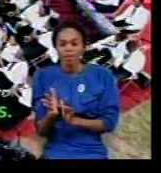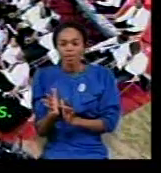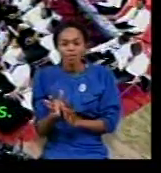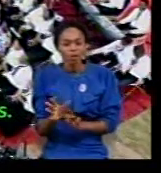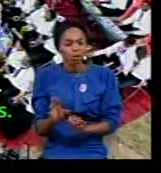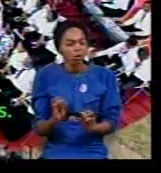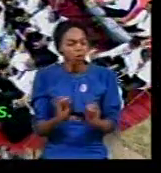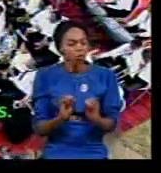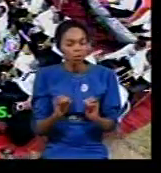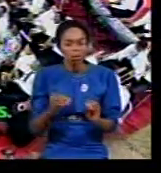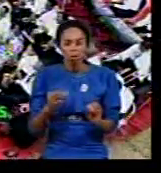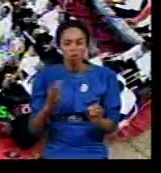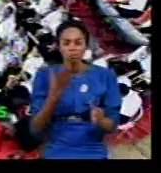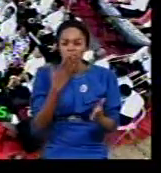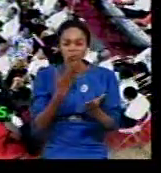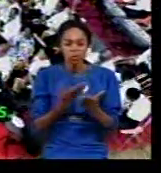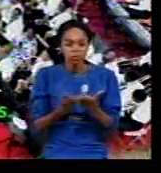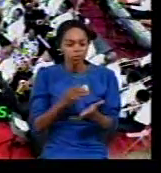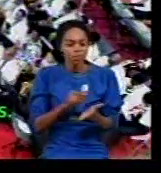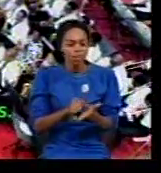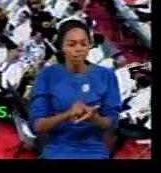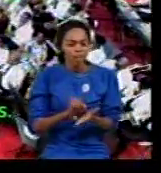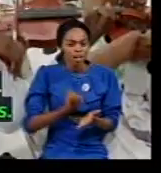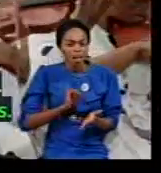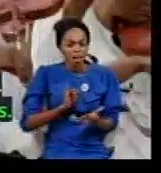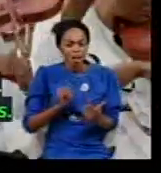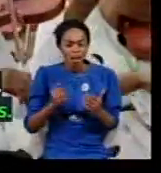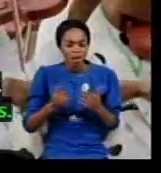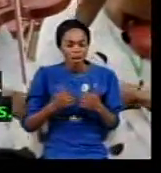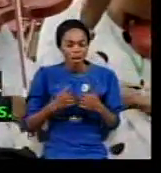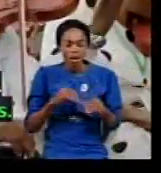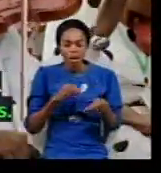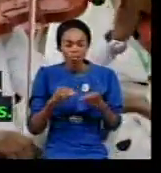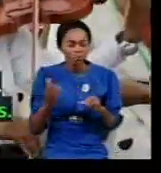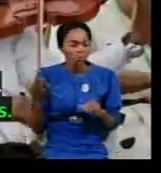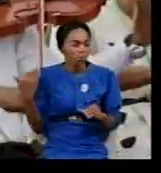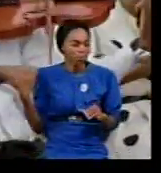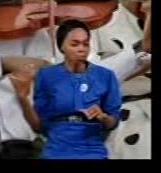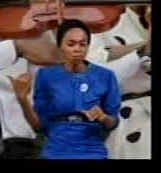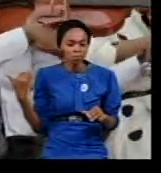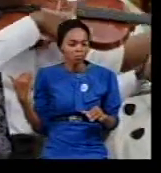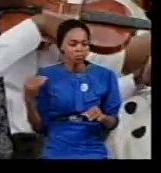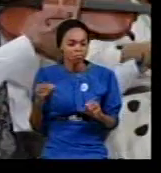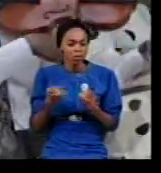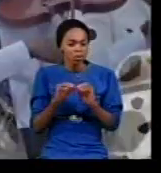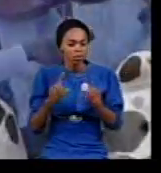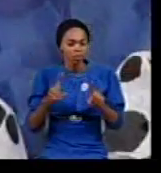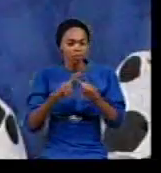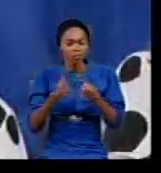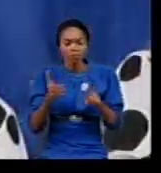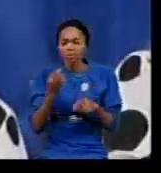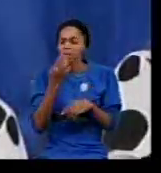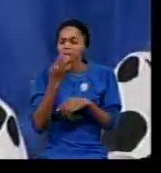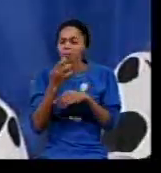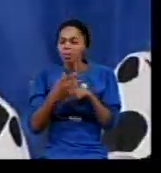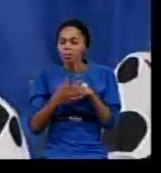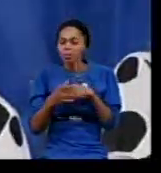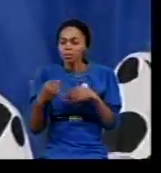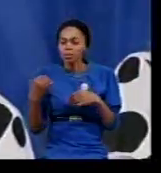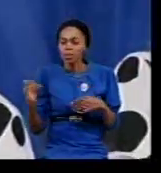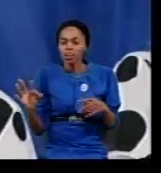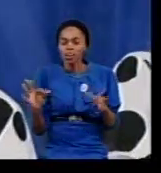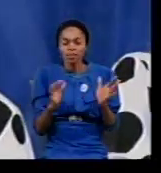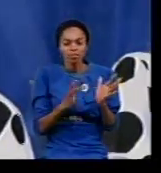verse 9, in chapter 7, at these judges, and you're looking at it, verse 9, and it says, and it came to pass